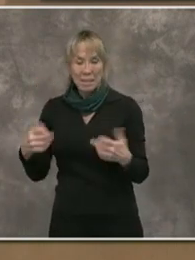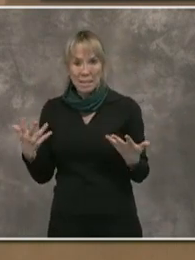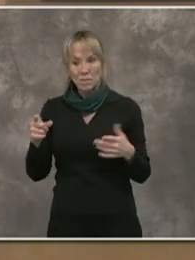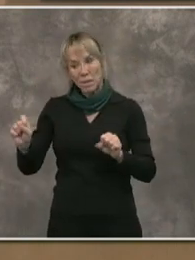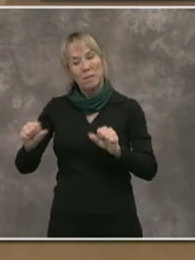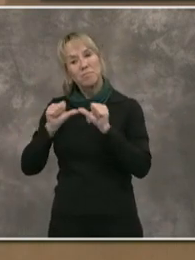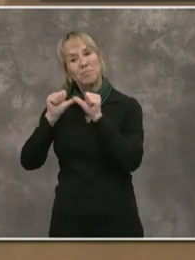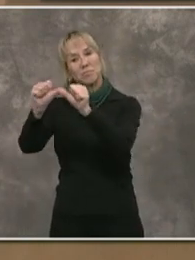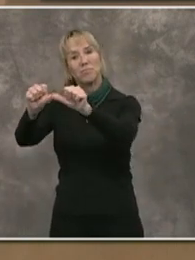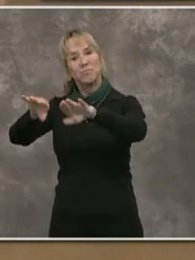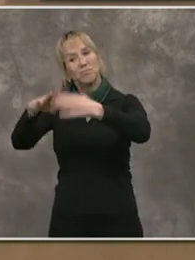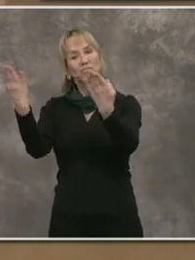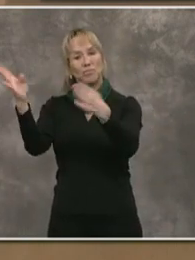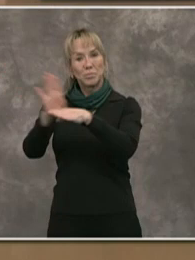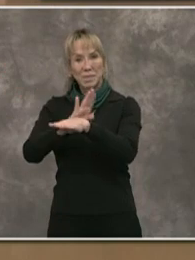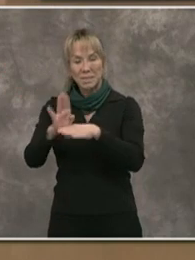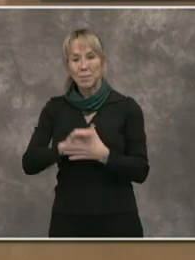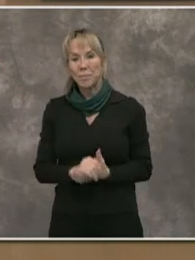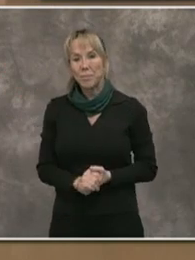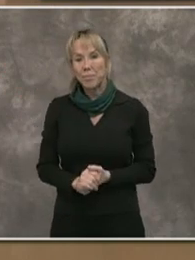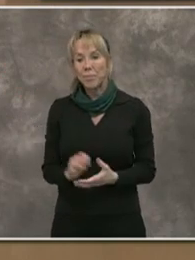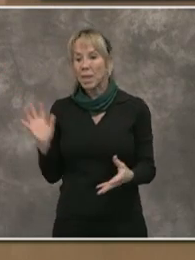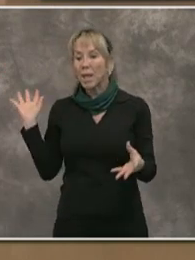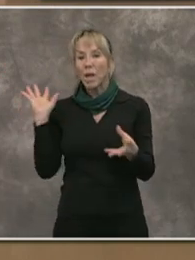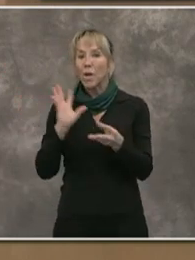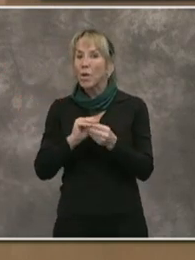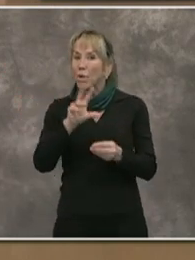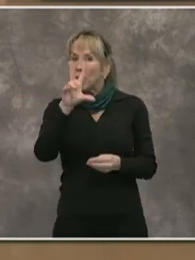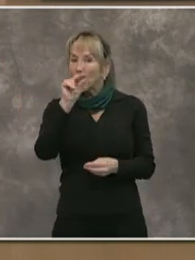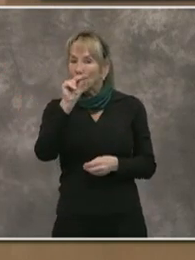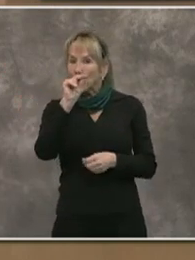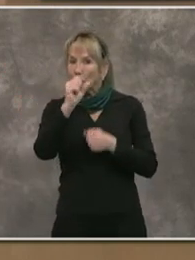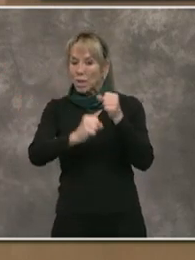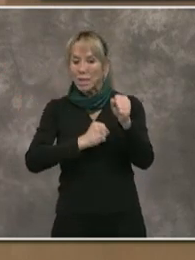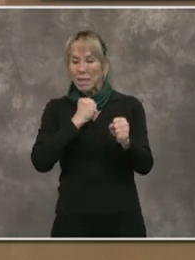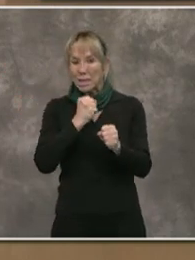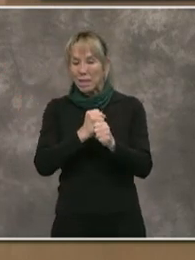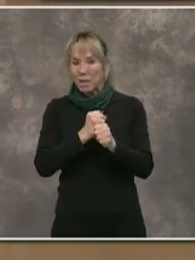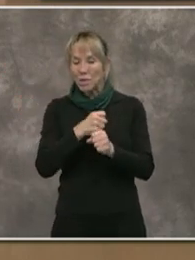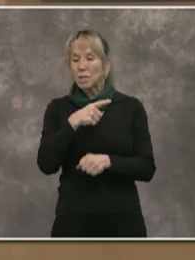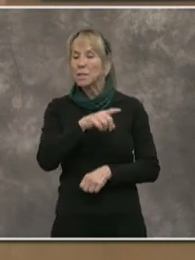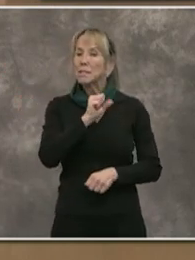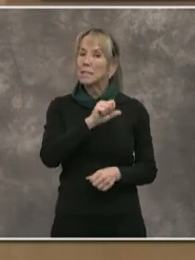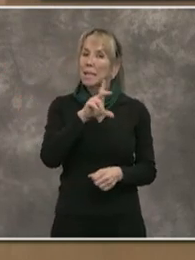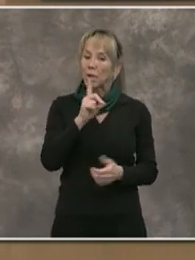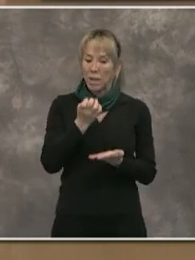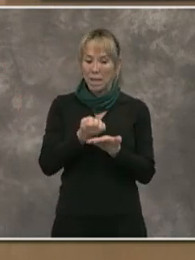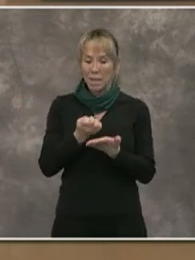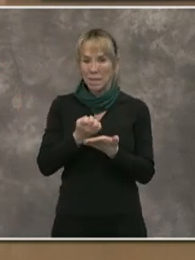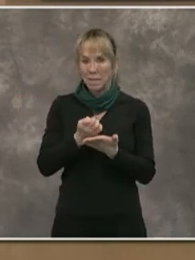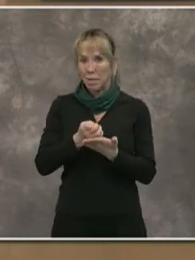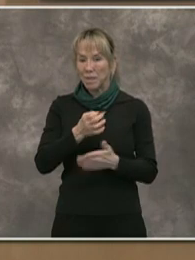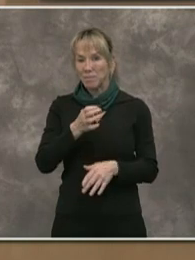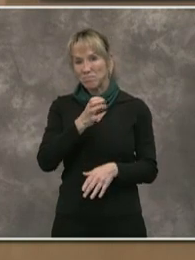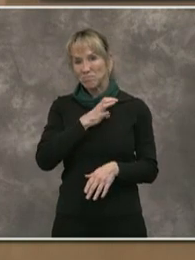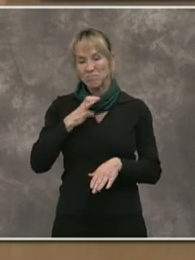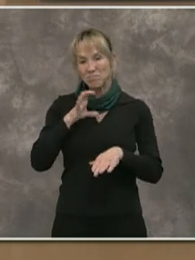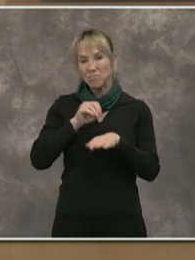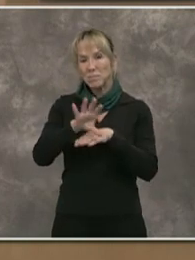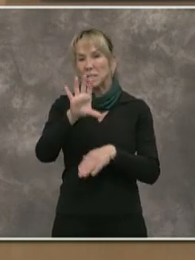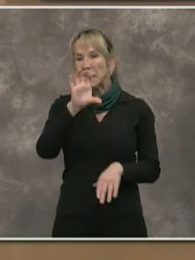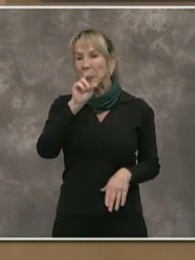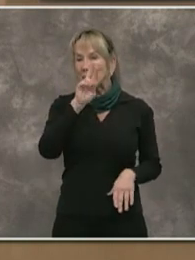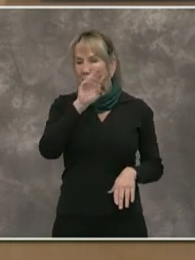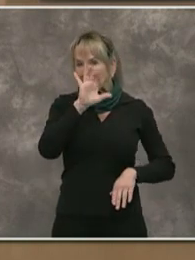business. For more than 30 years, the South County Economic Development Council has worked to help businesses create jobs